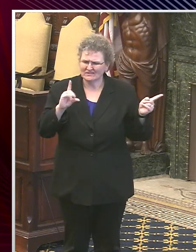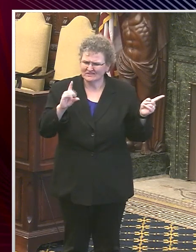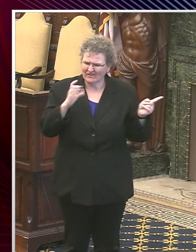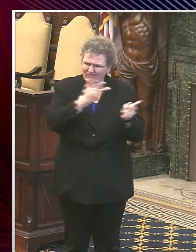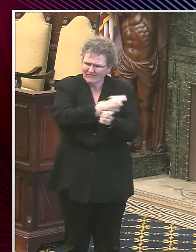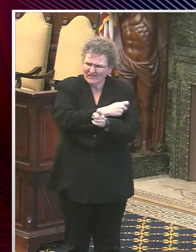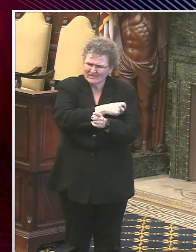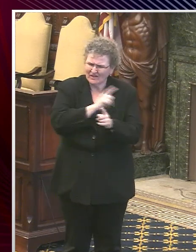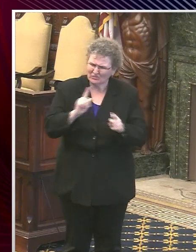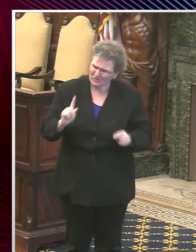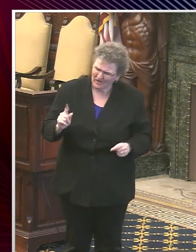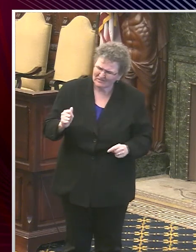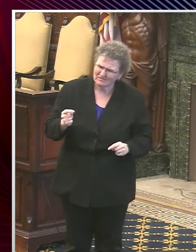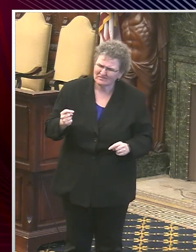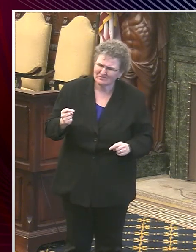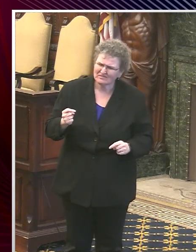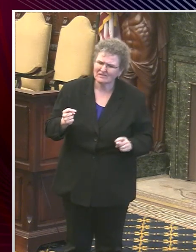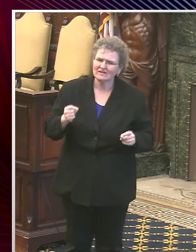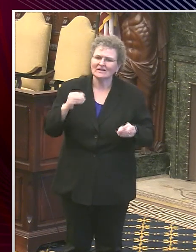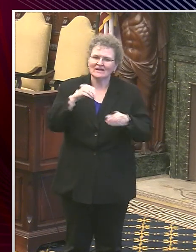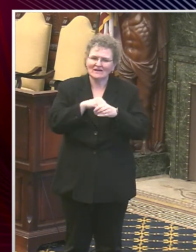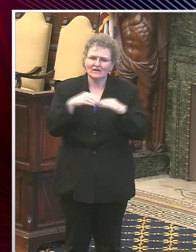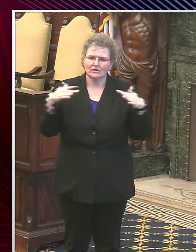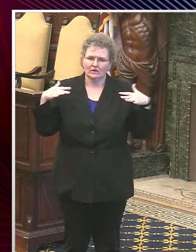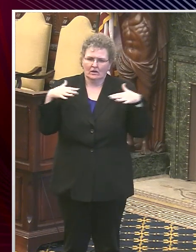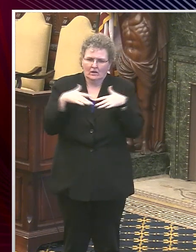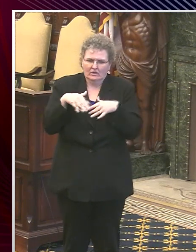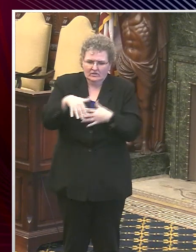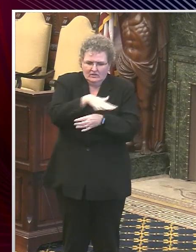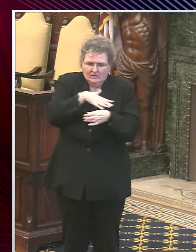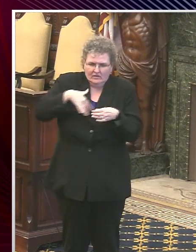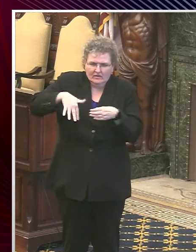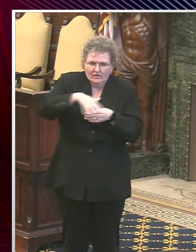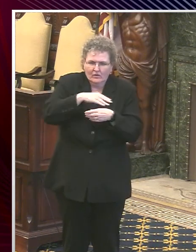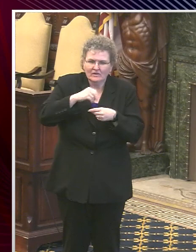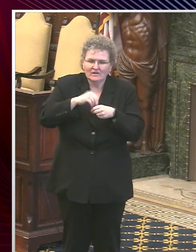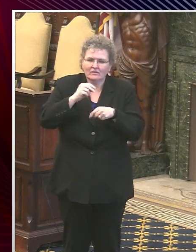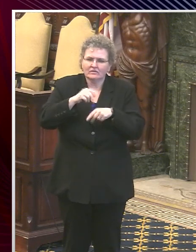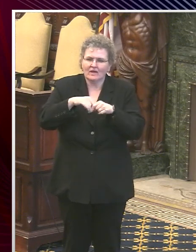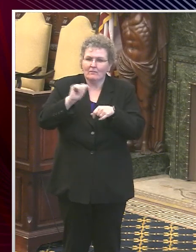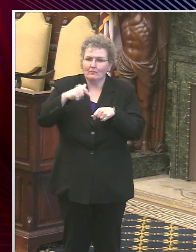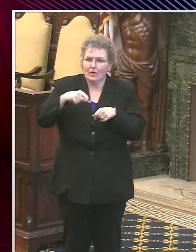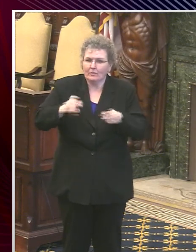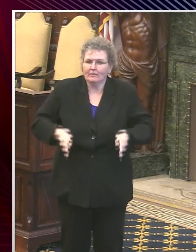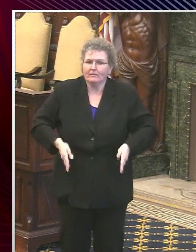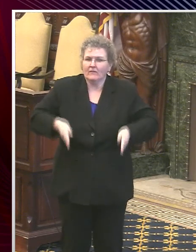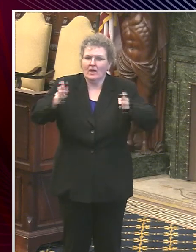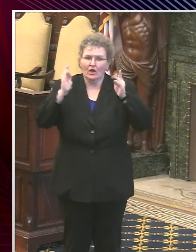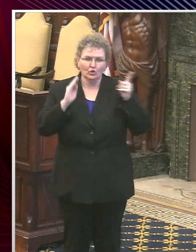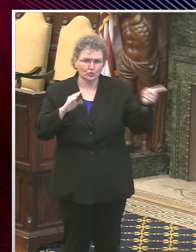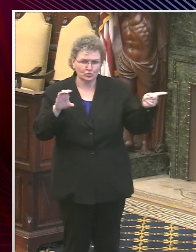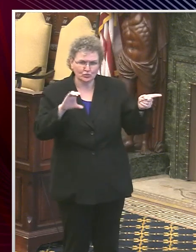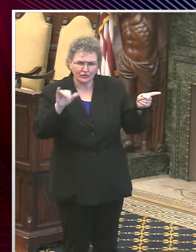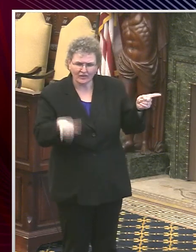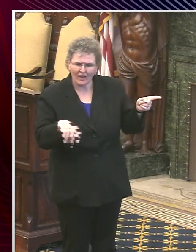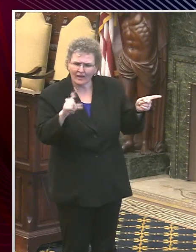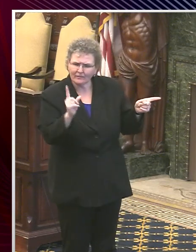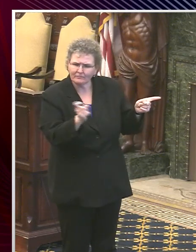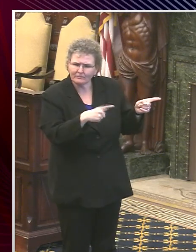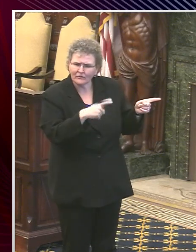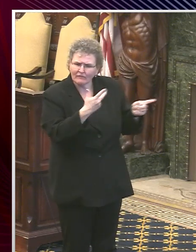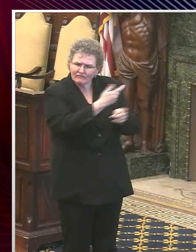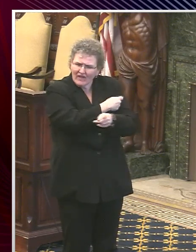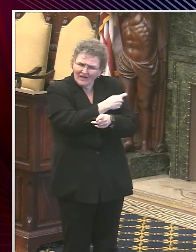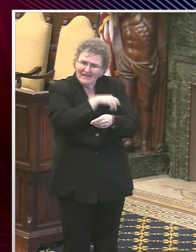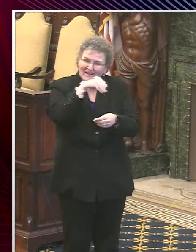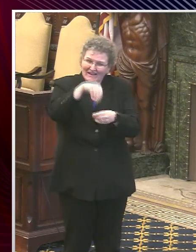in congregate settings as in apartment buildings? Are you guys working on vaccinating people within